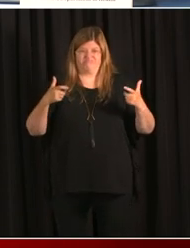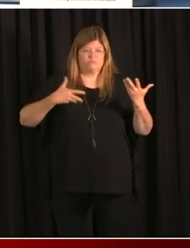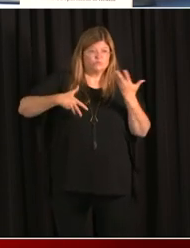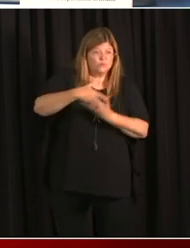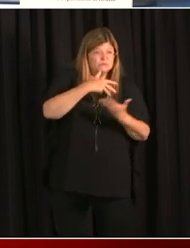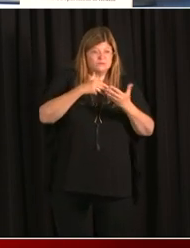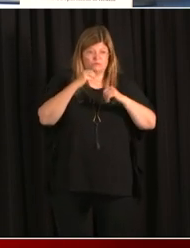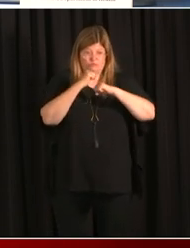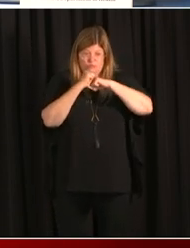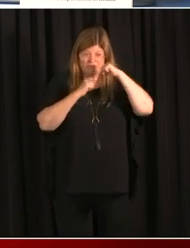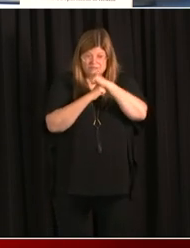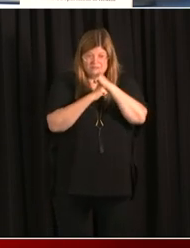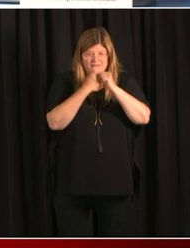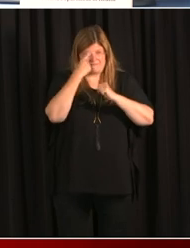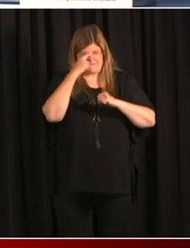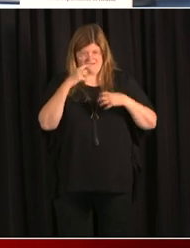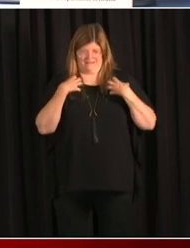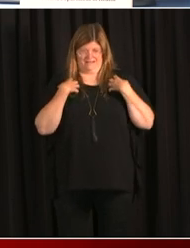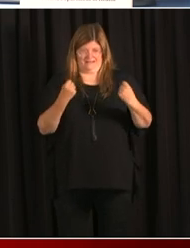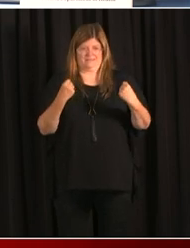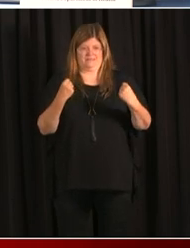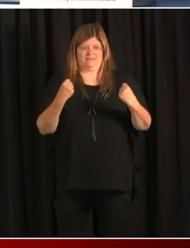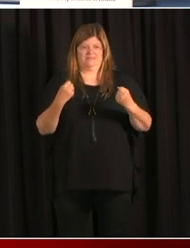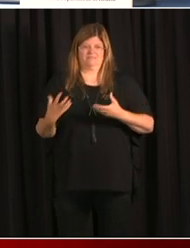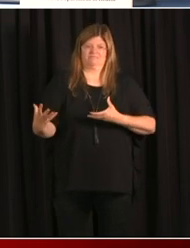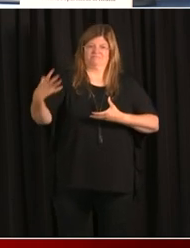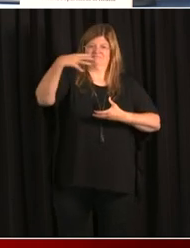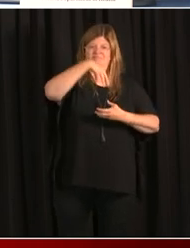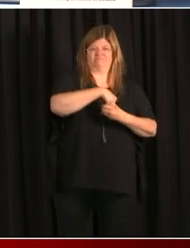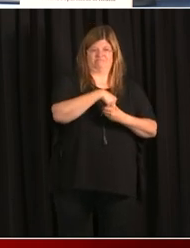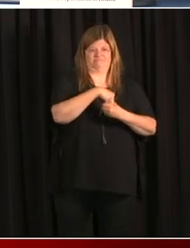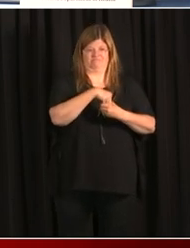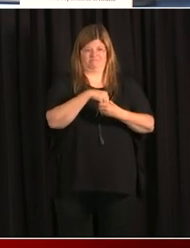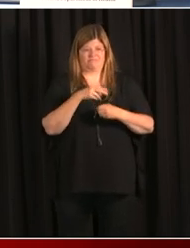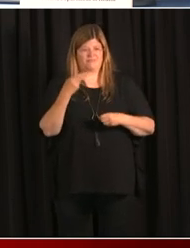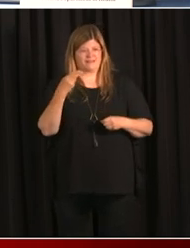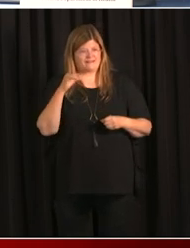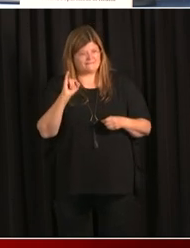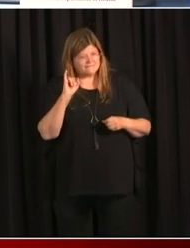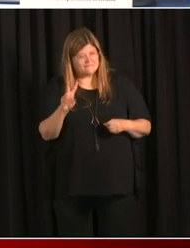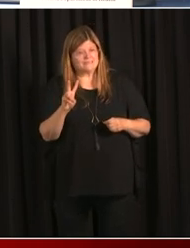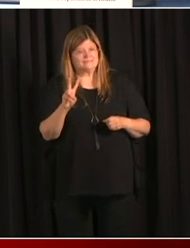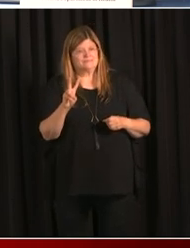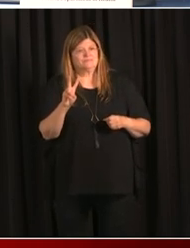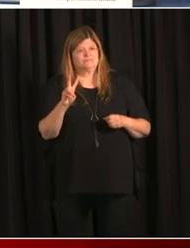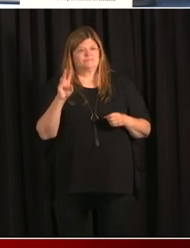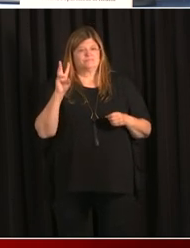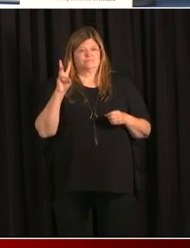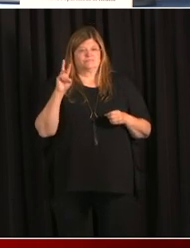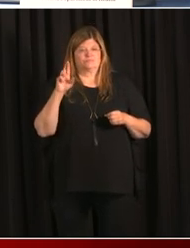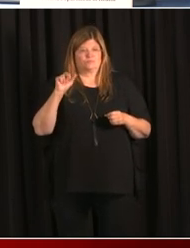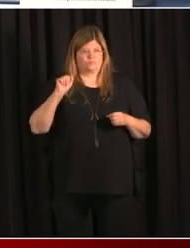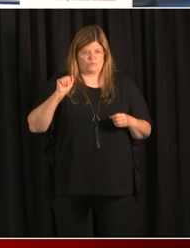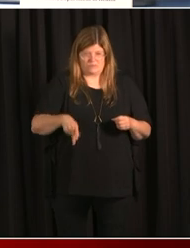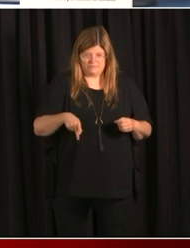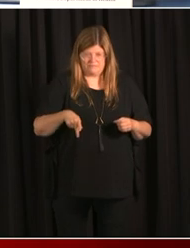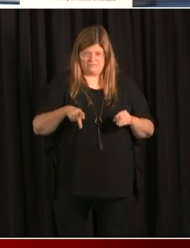structural determinants of health are part of the comprehensive HIV wraparound services. You will notice that it is